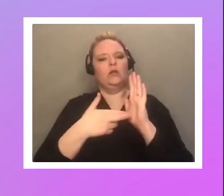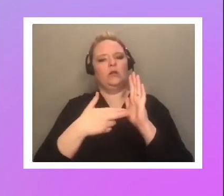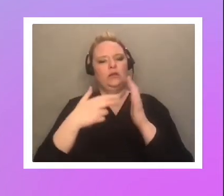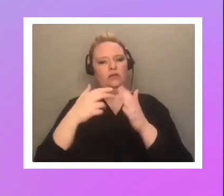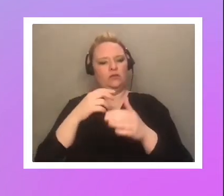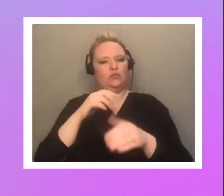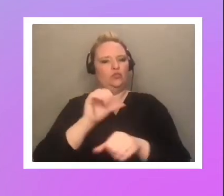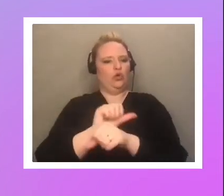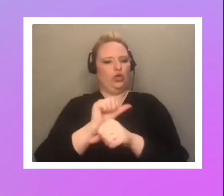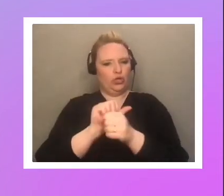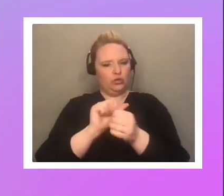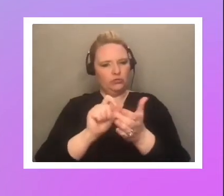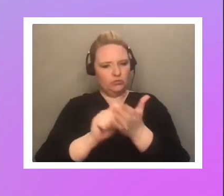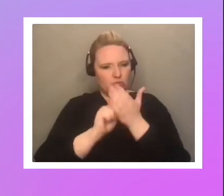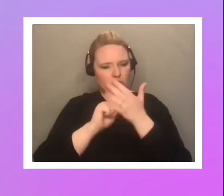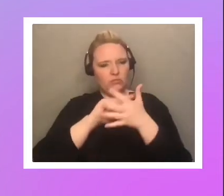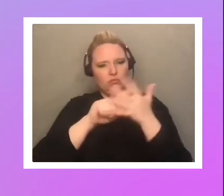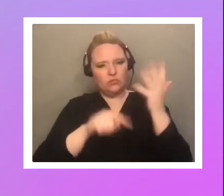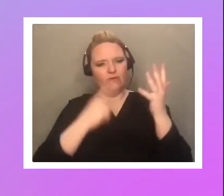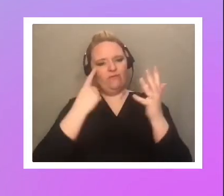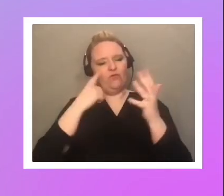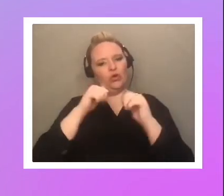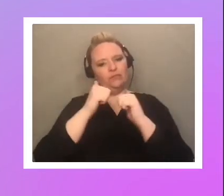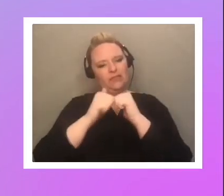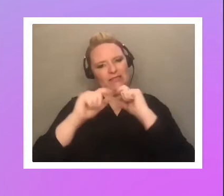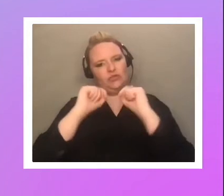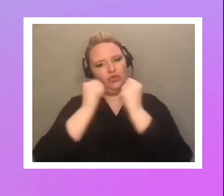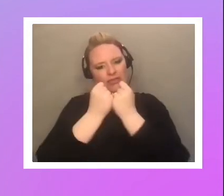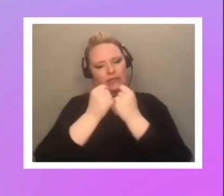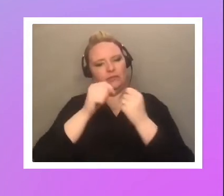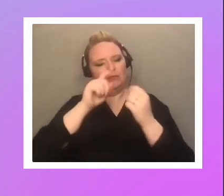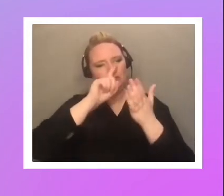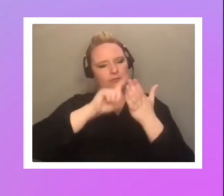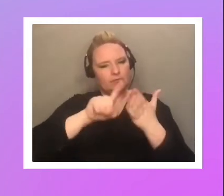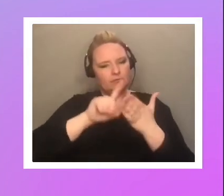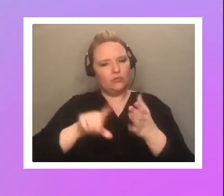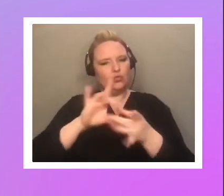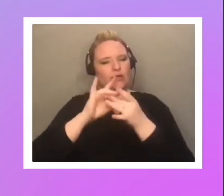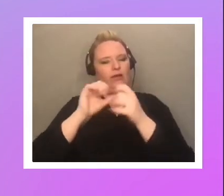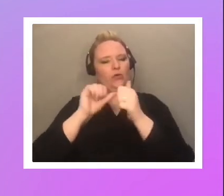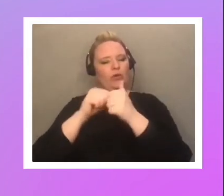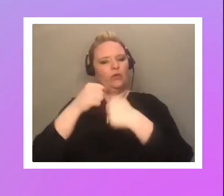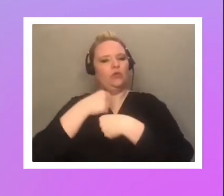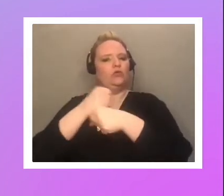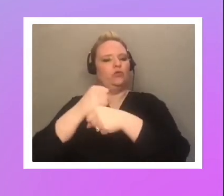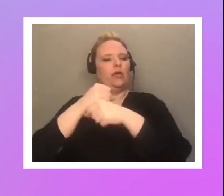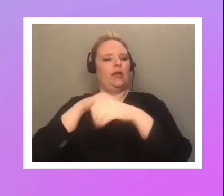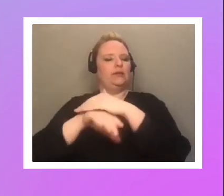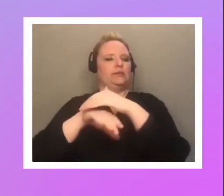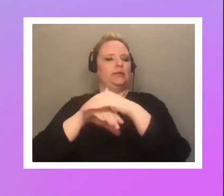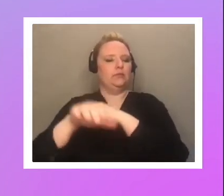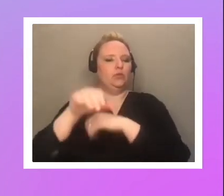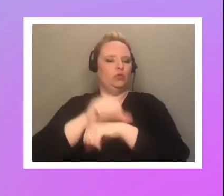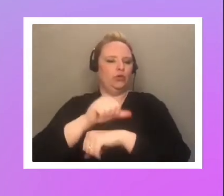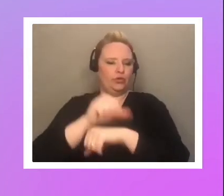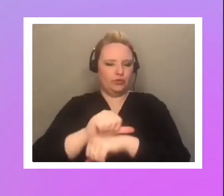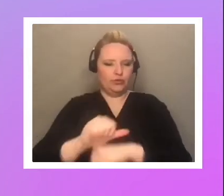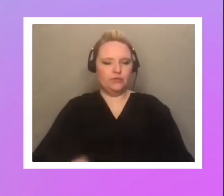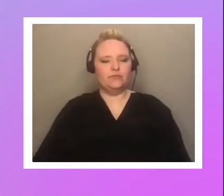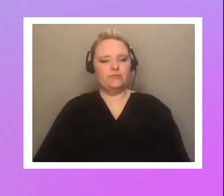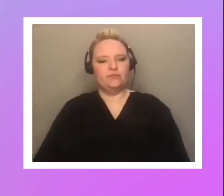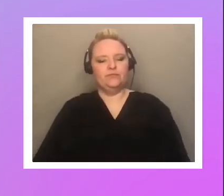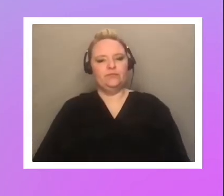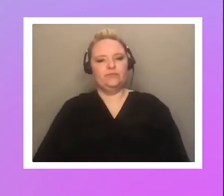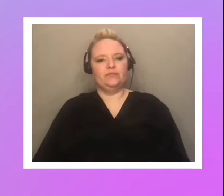to make sure that each team member is looking at when it comes to producing accessible work. But